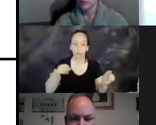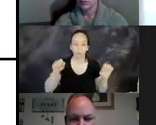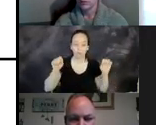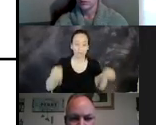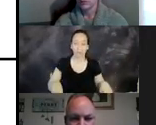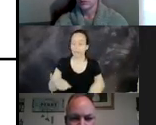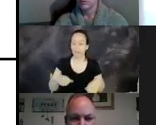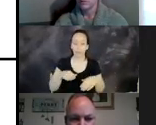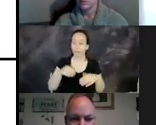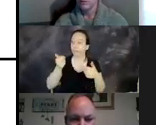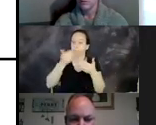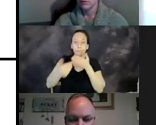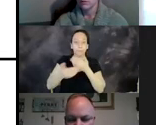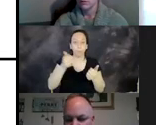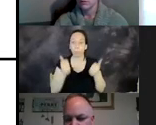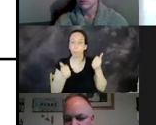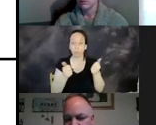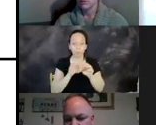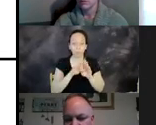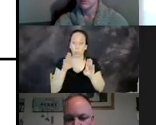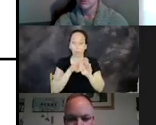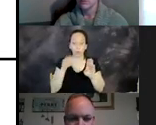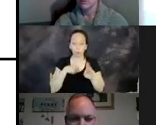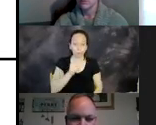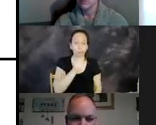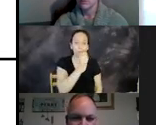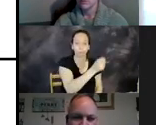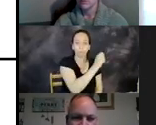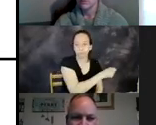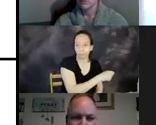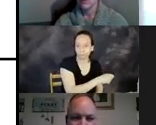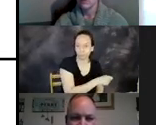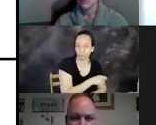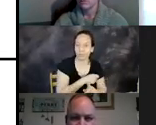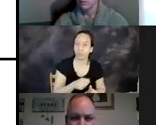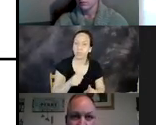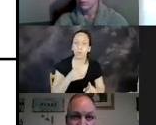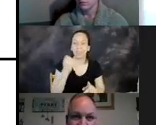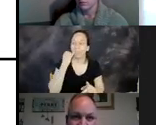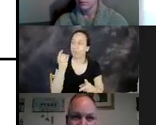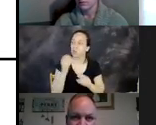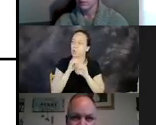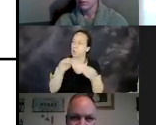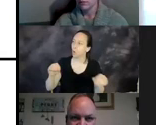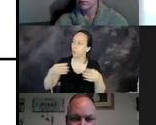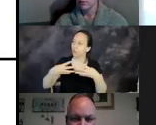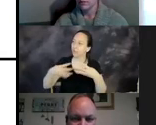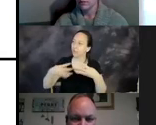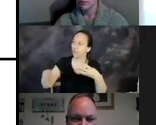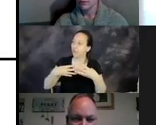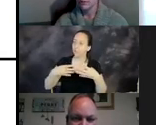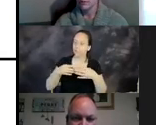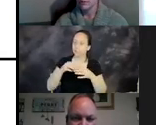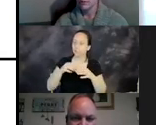vehicles when you board. So specific to the question, at a non-gated Green Line surface